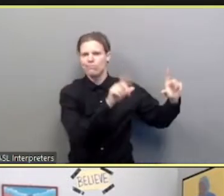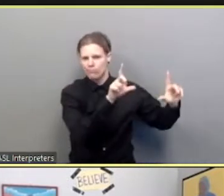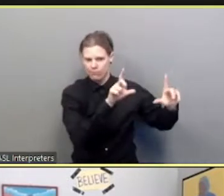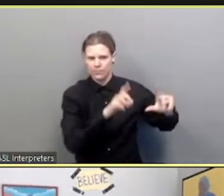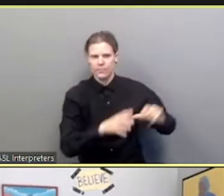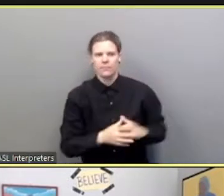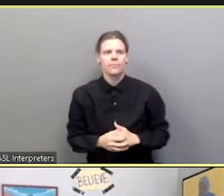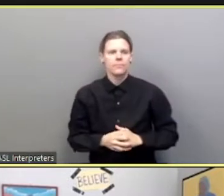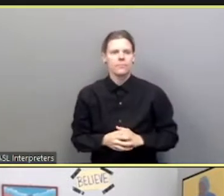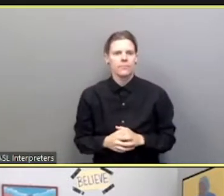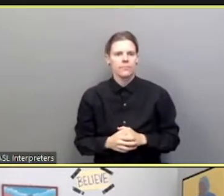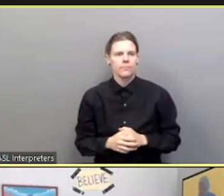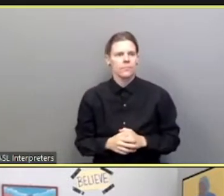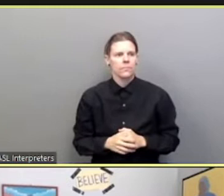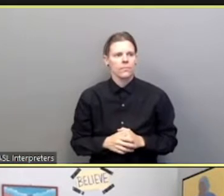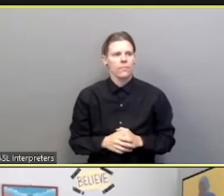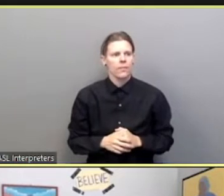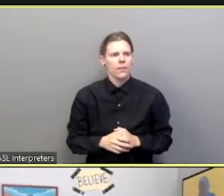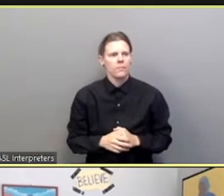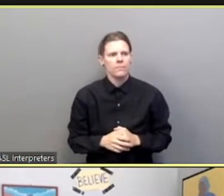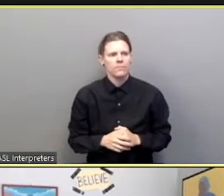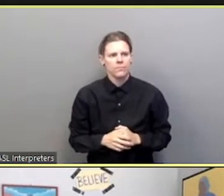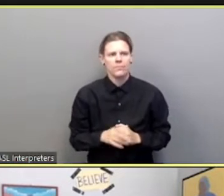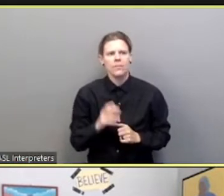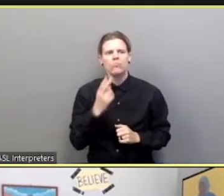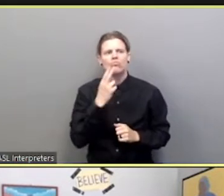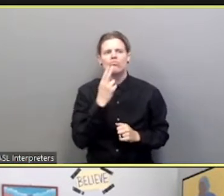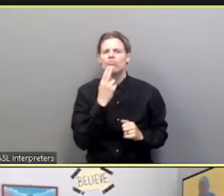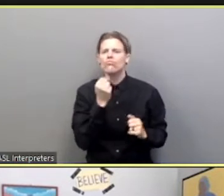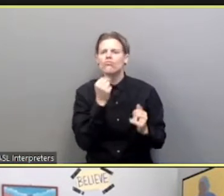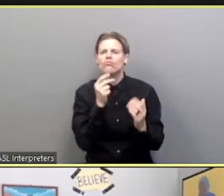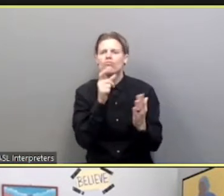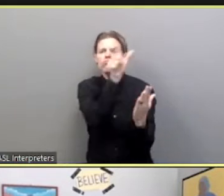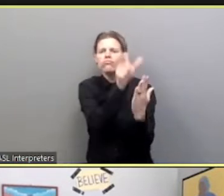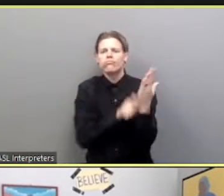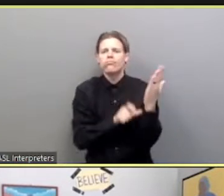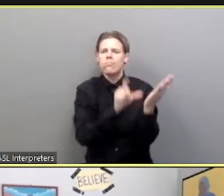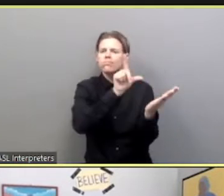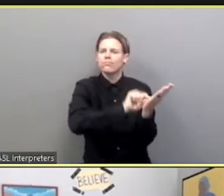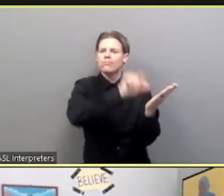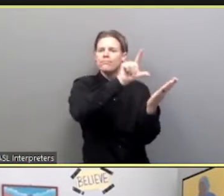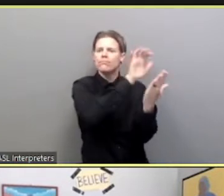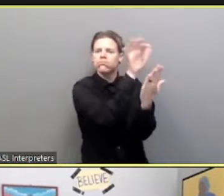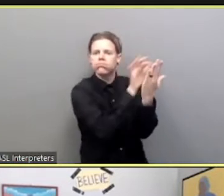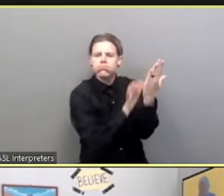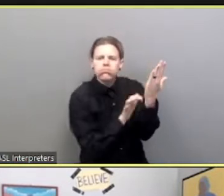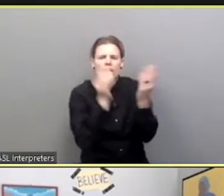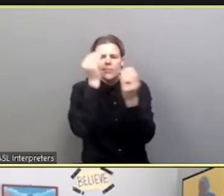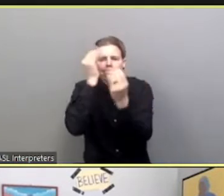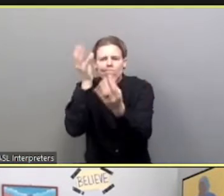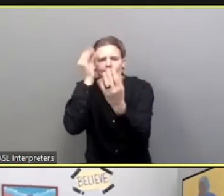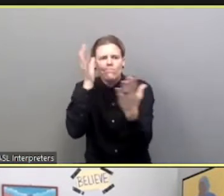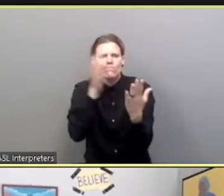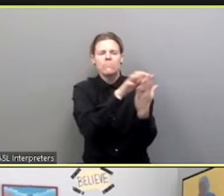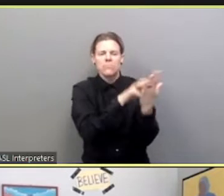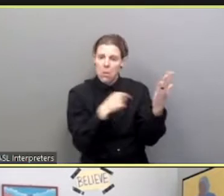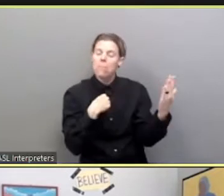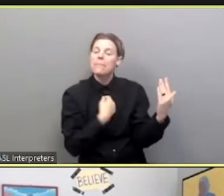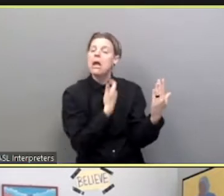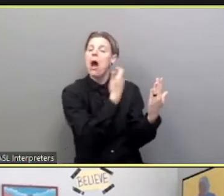little health misinformation guide that actually is really easy to read. and just shares about